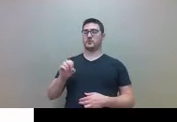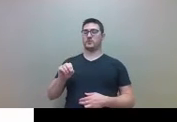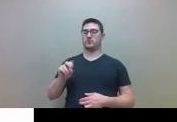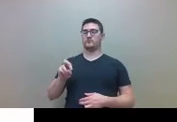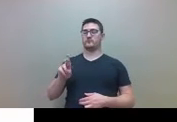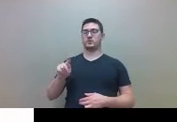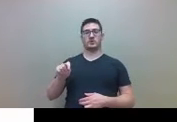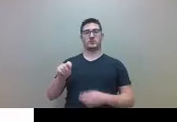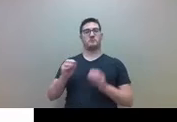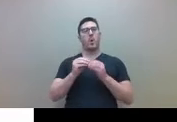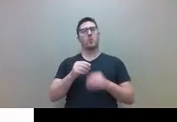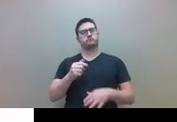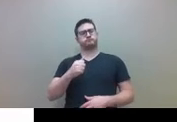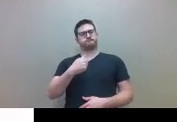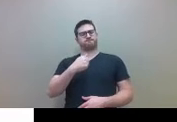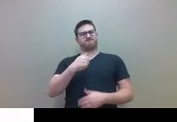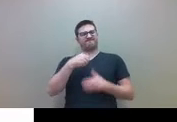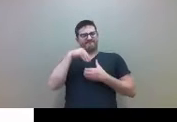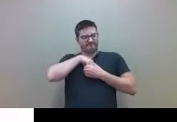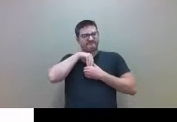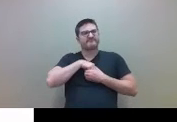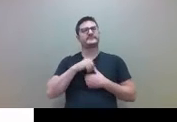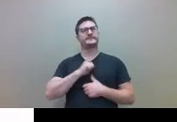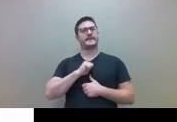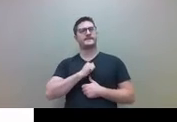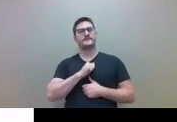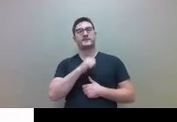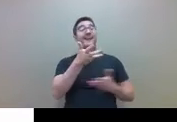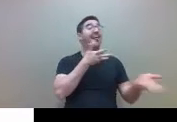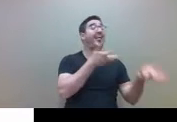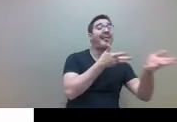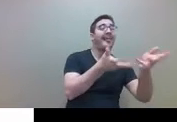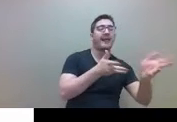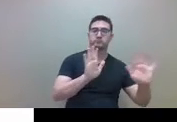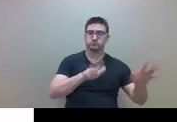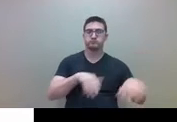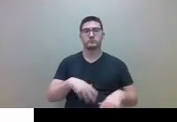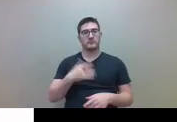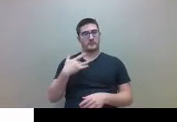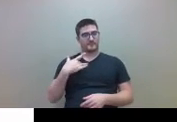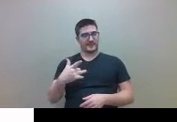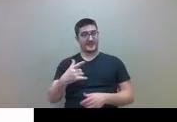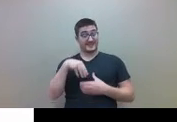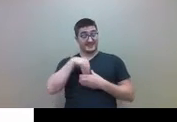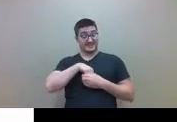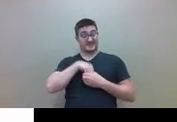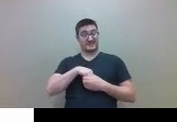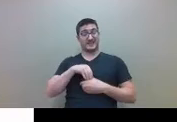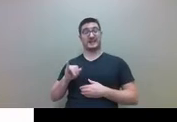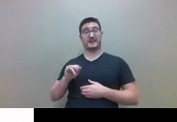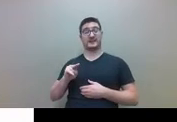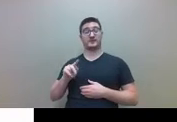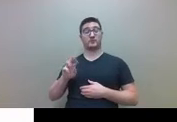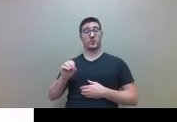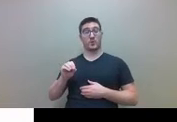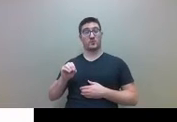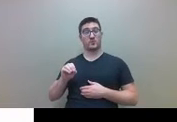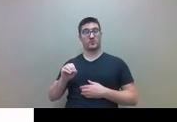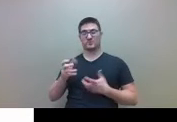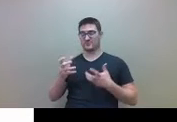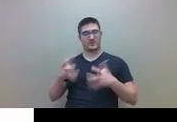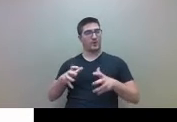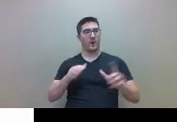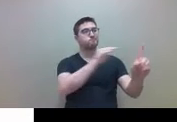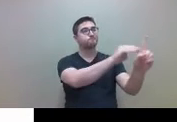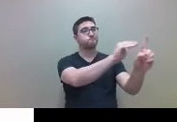eventually. And unfortunately, to get the help that you need, it really becomes a process of